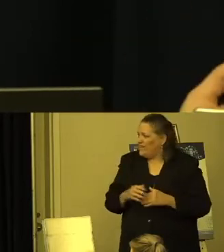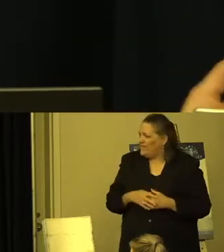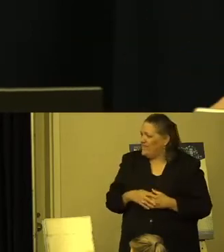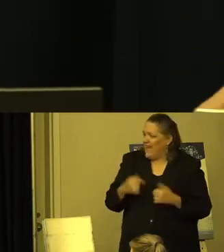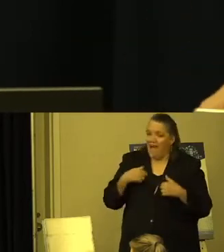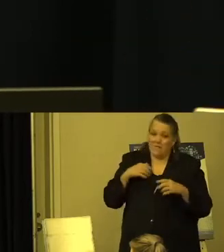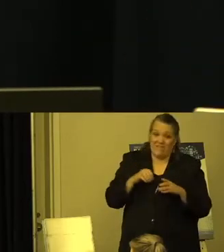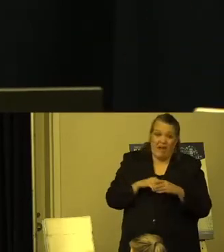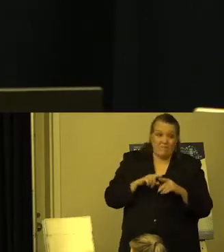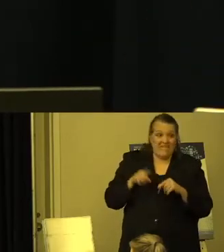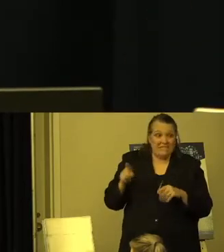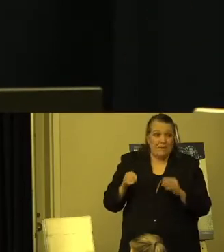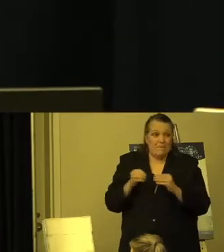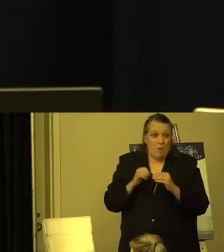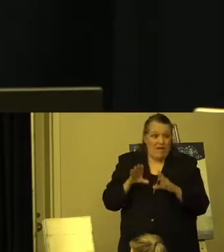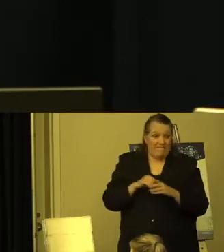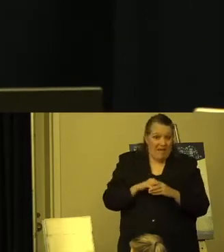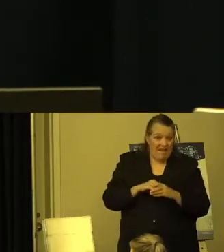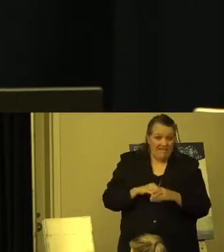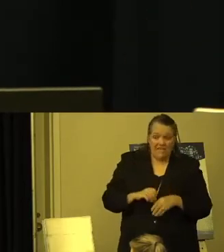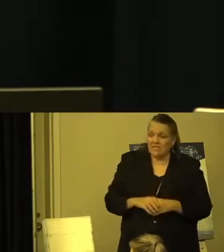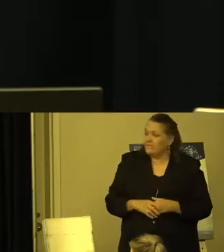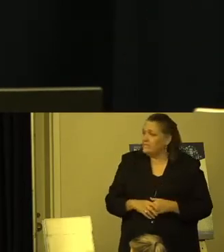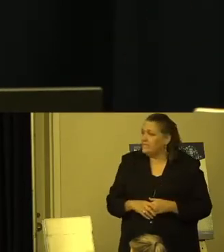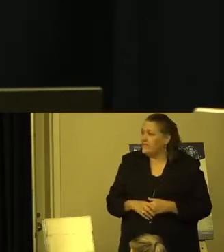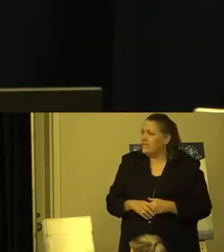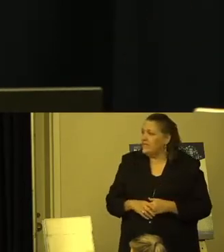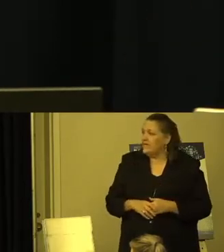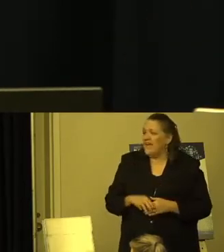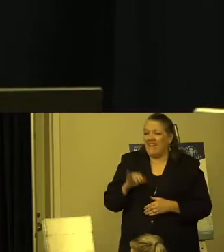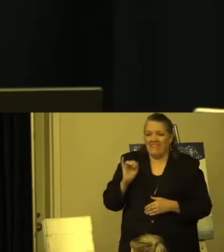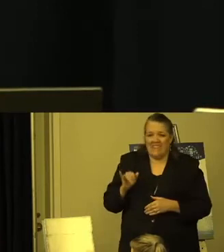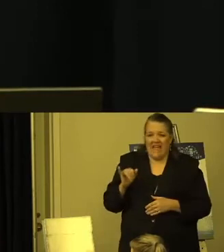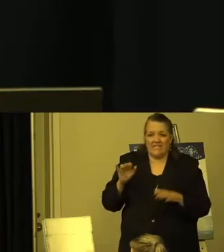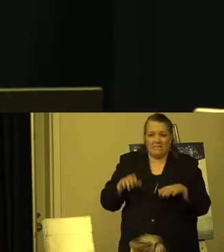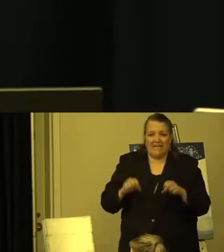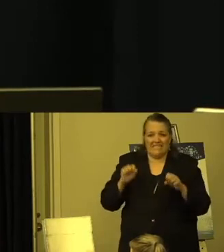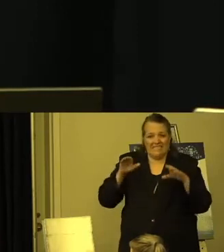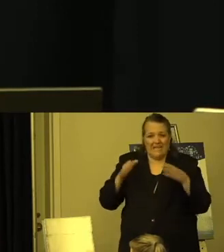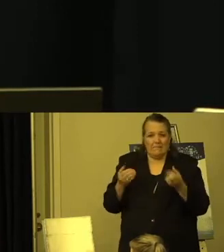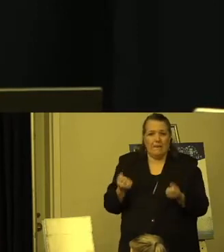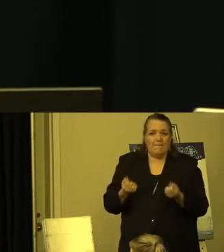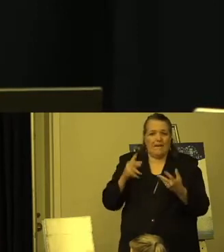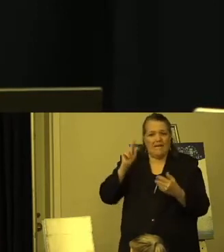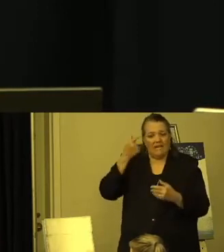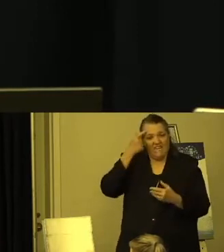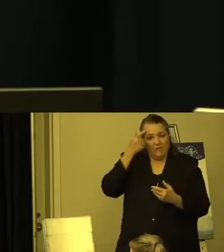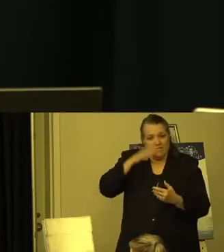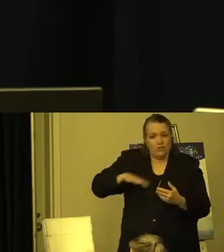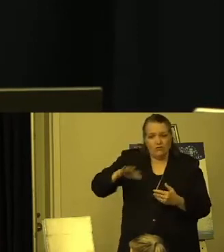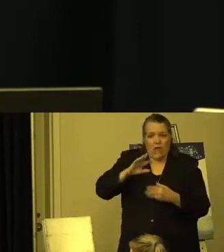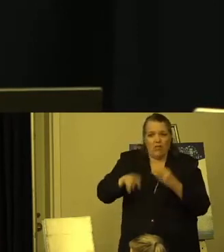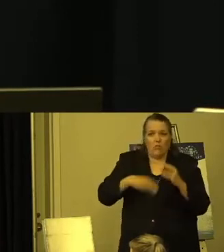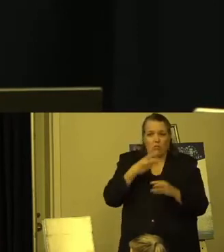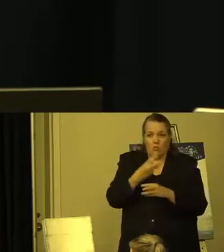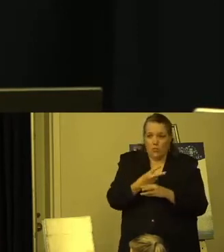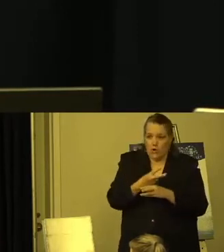it, but he's been a lot more involved in it. This has been taken up by many governments around the world, and I